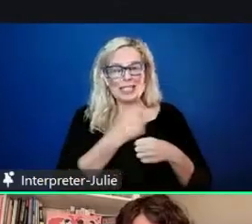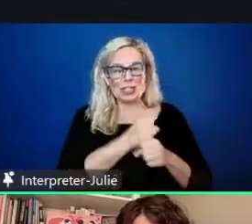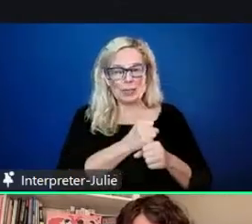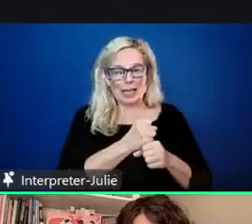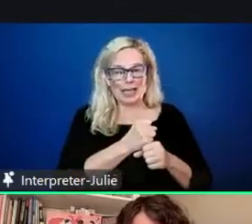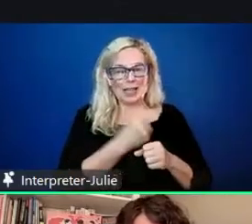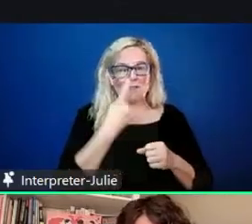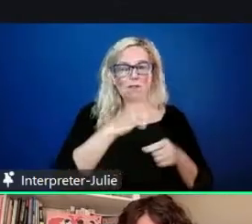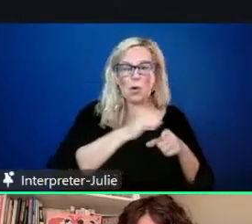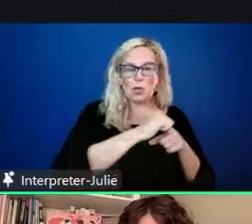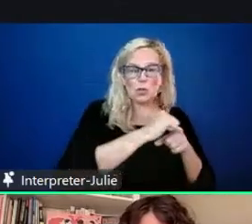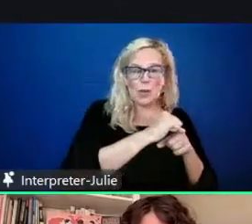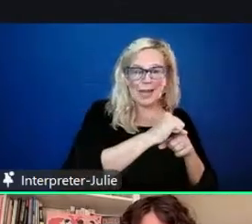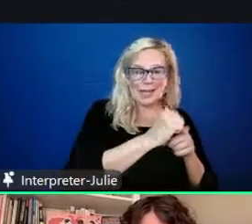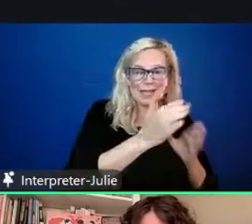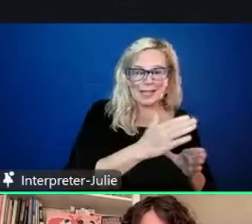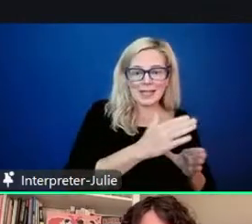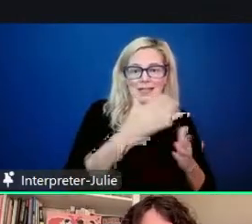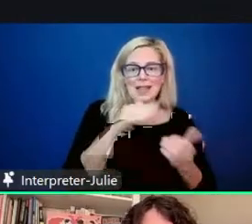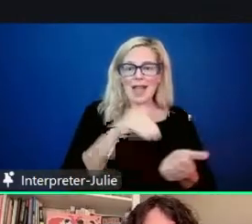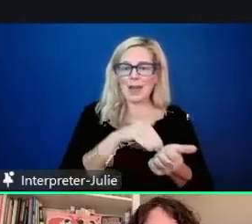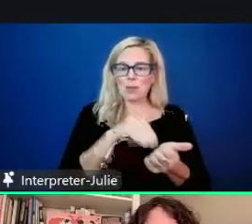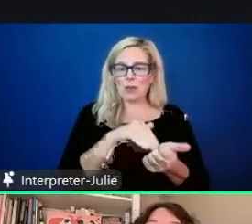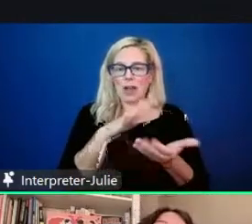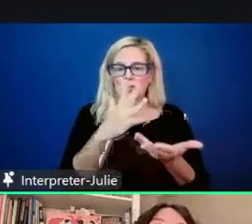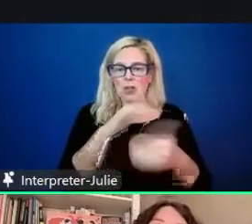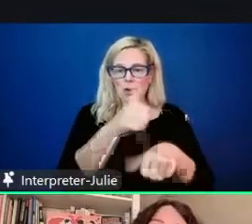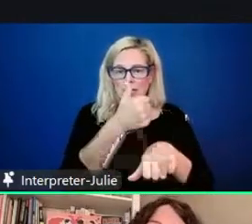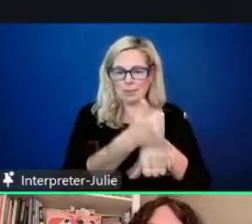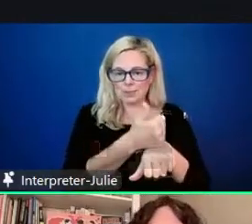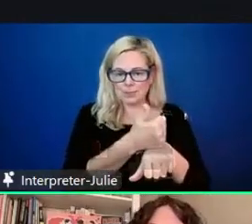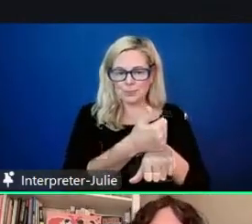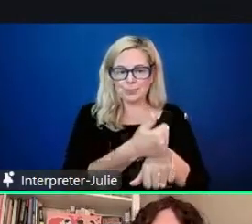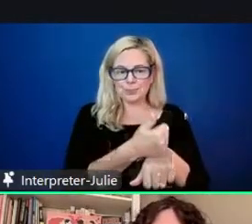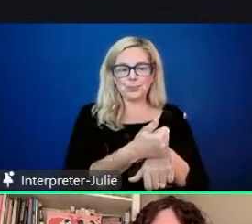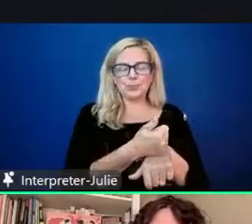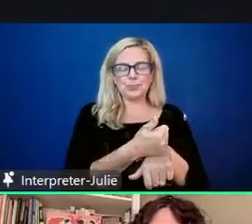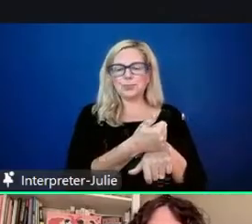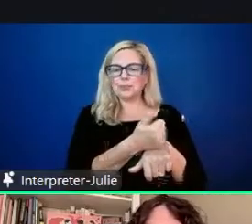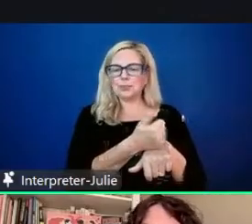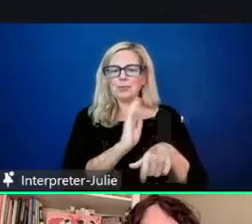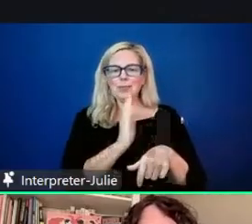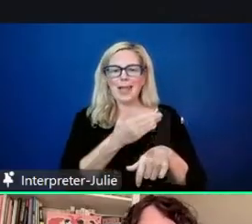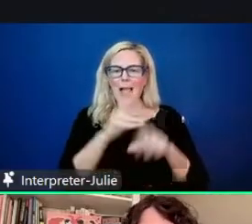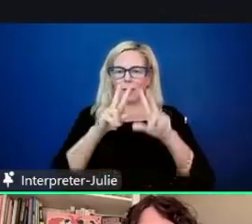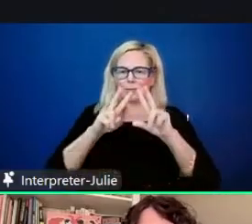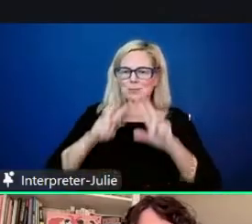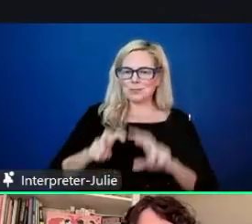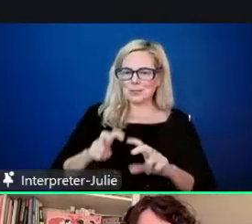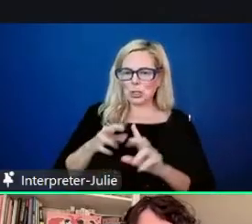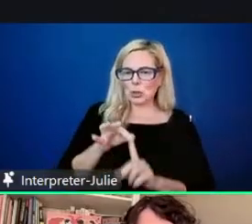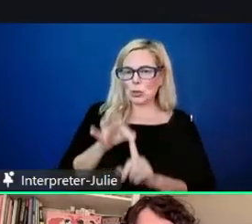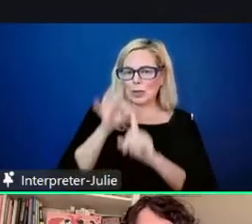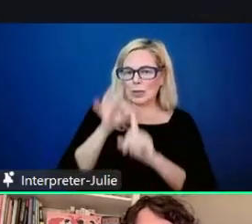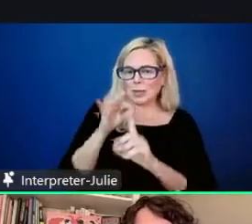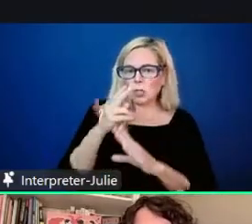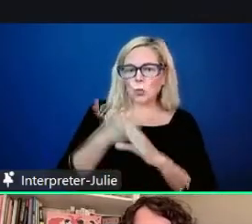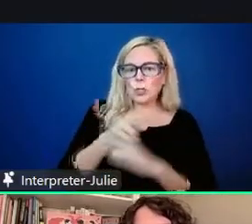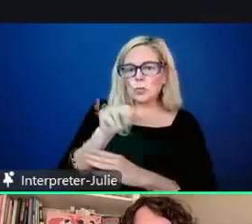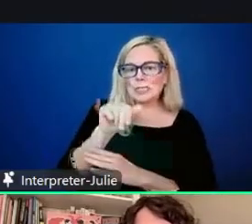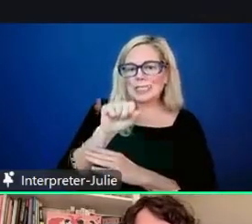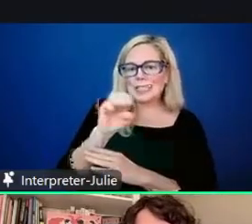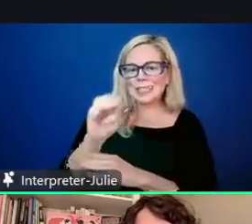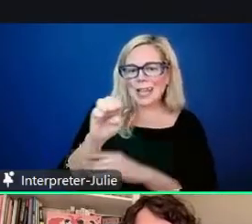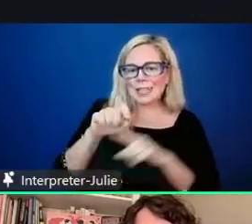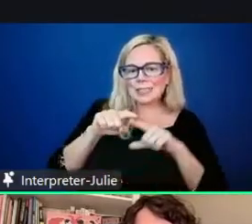providers already in their practice. Our methodology was also unique. We used a case-based method to